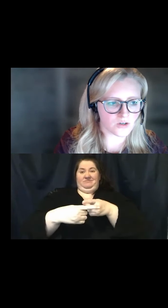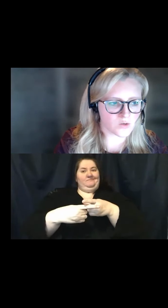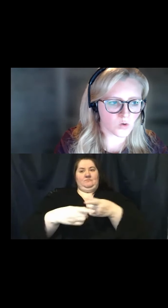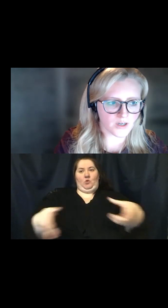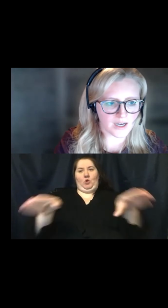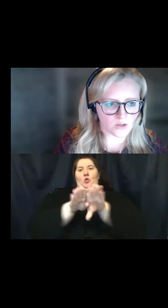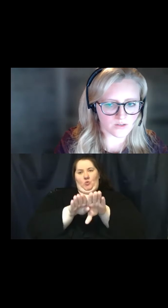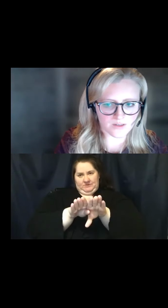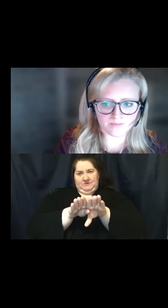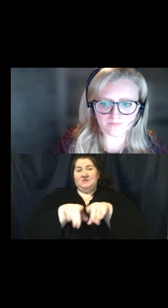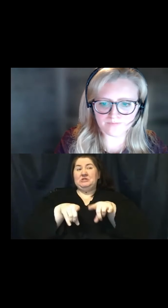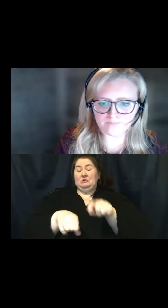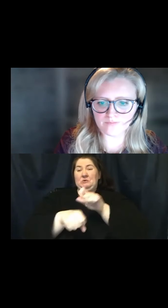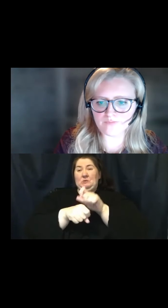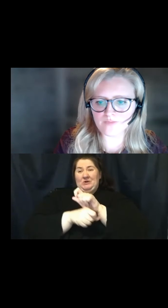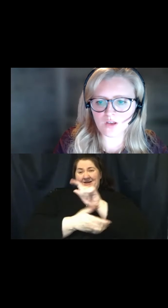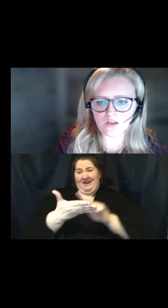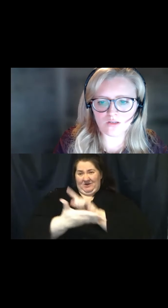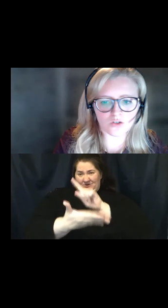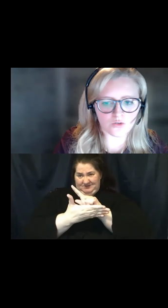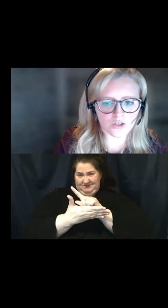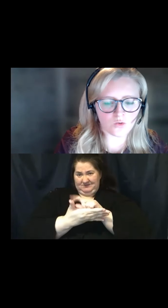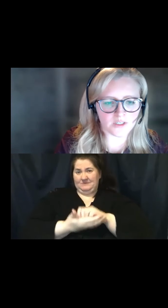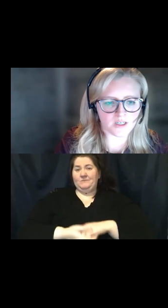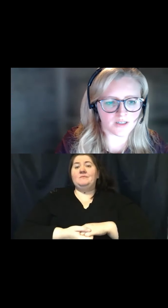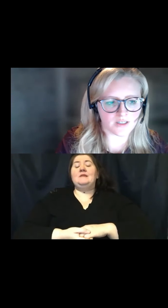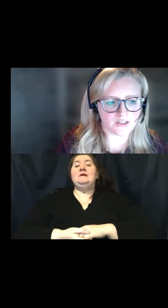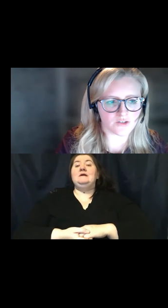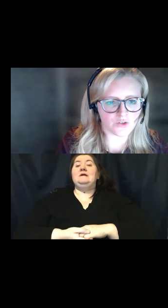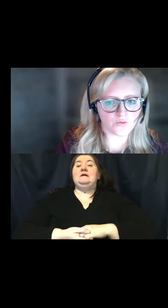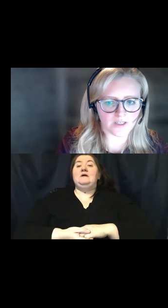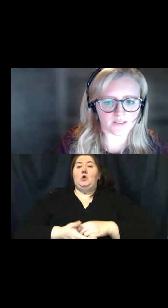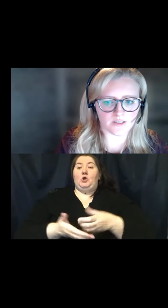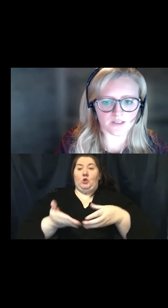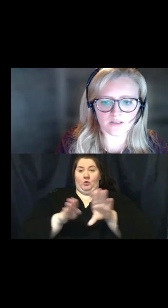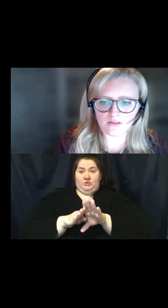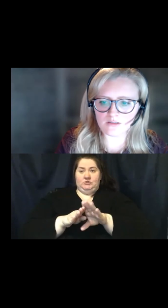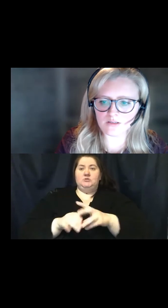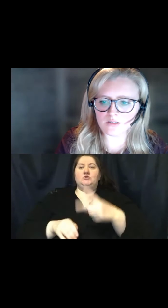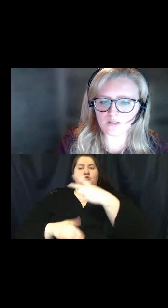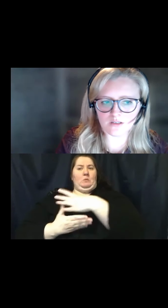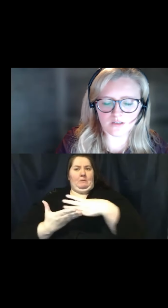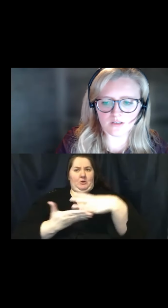traffic during work hours. The closure will be done in 2 phases.